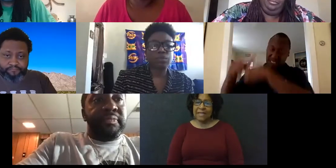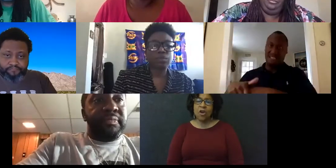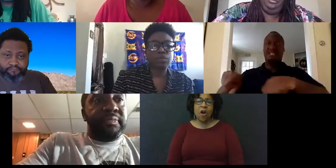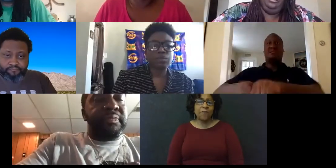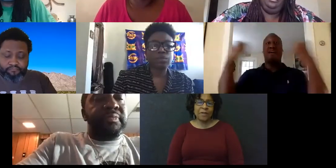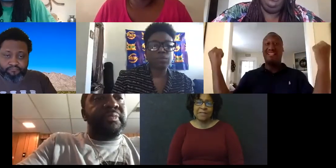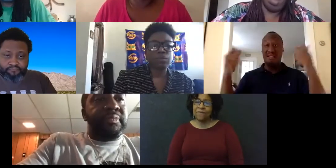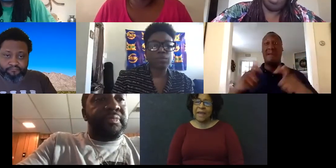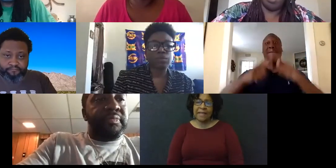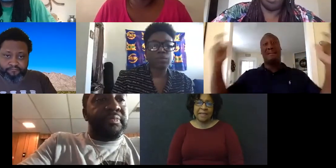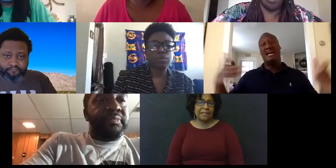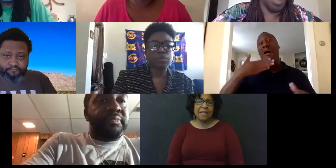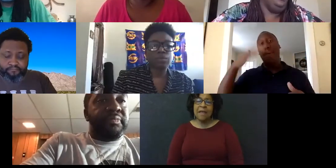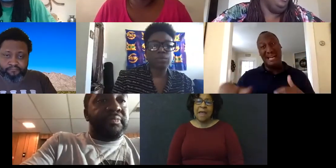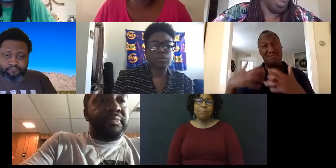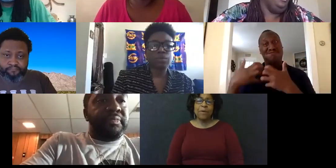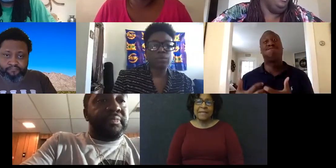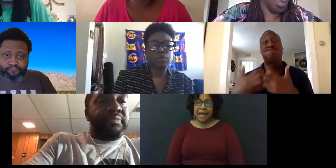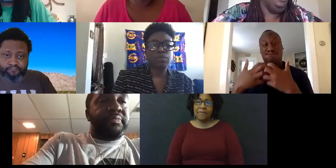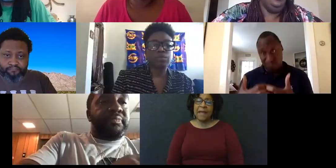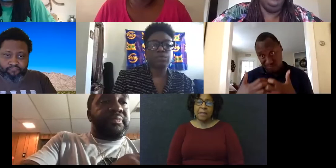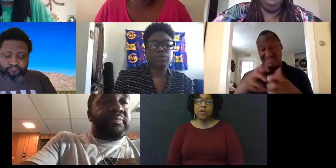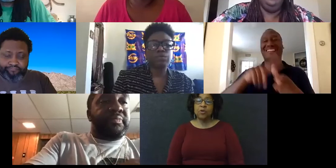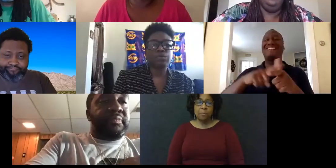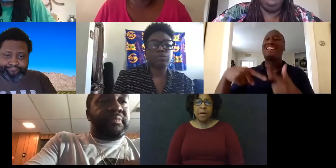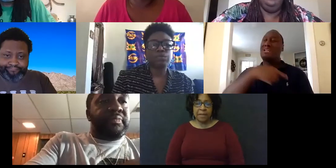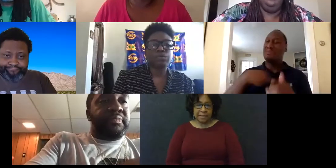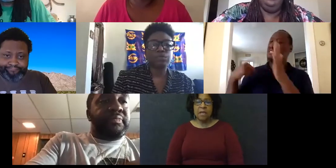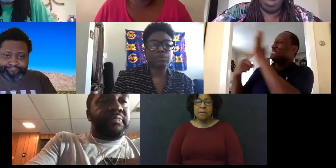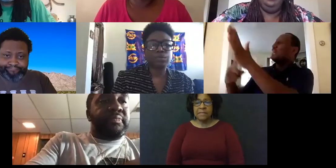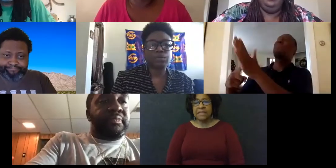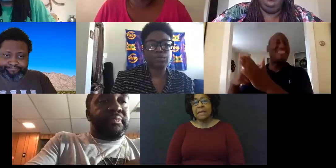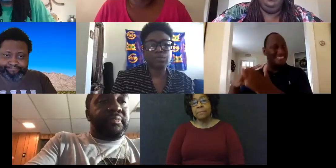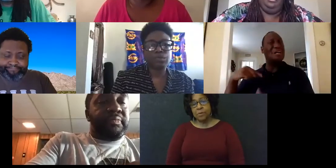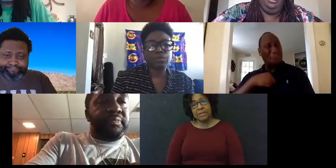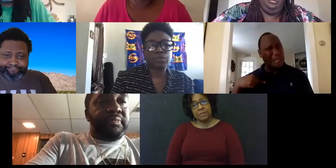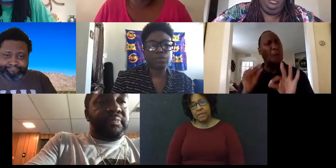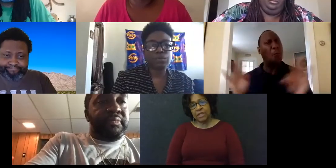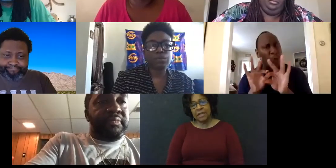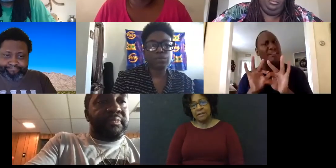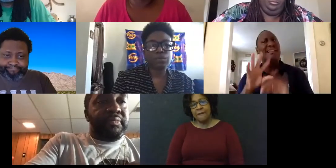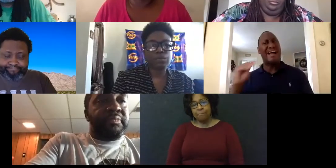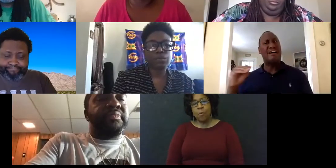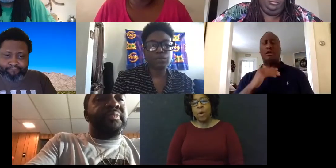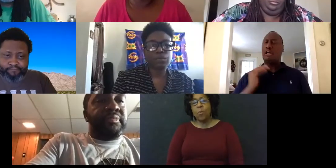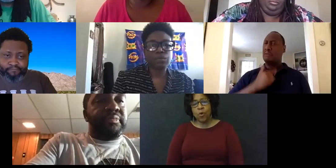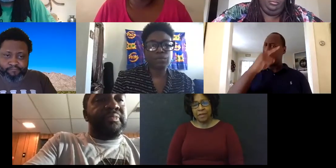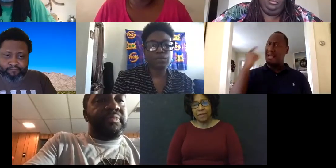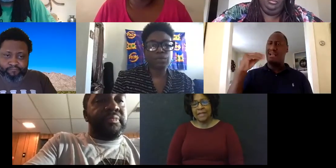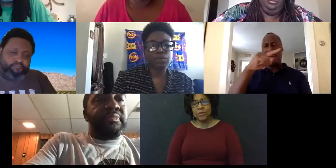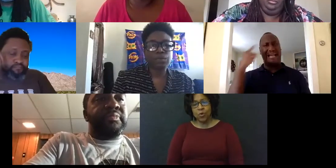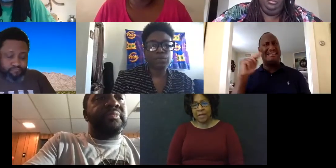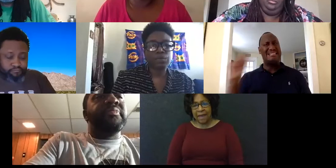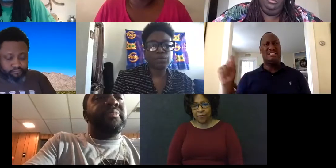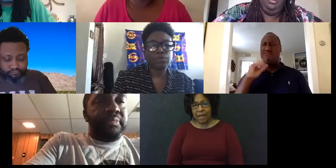functioning, and it's hard for us to fight against and break down that humongous systemic machine, but we're worth it,